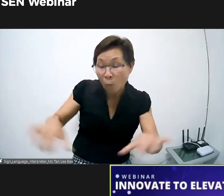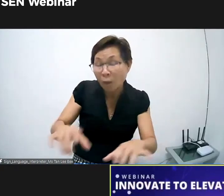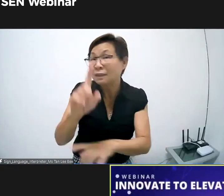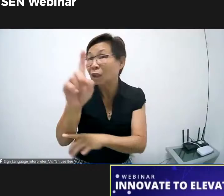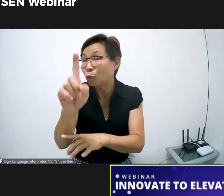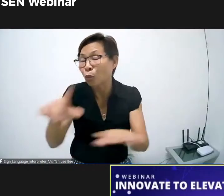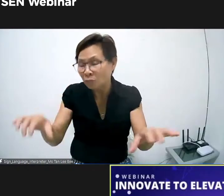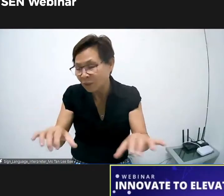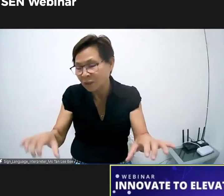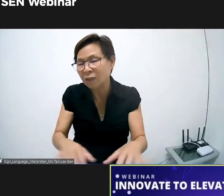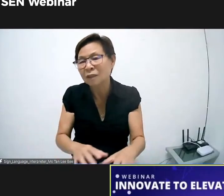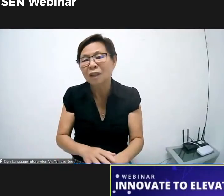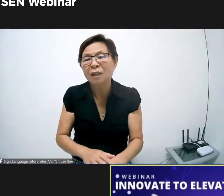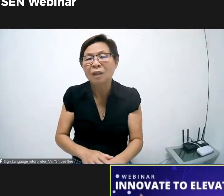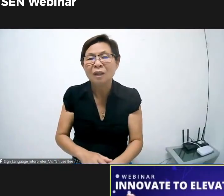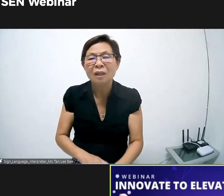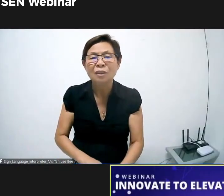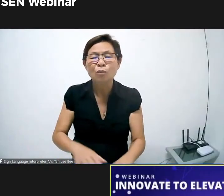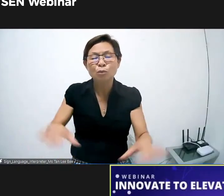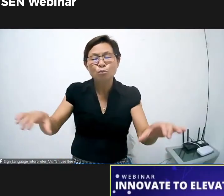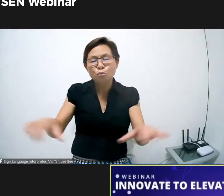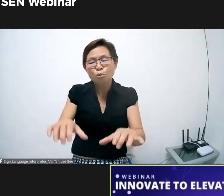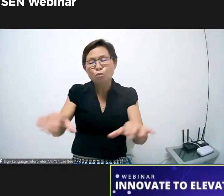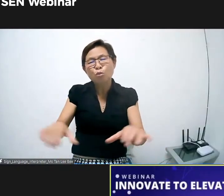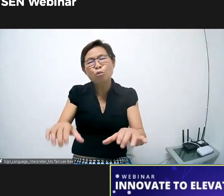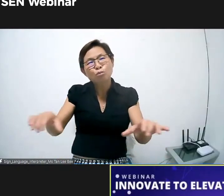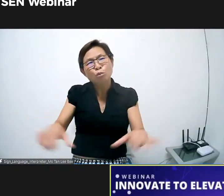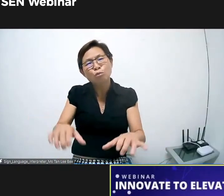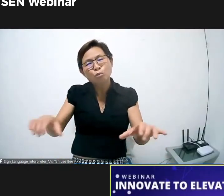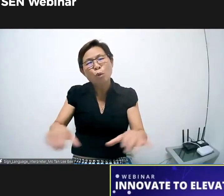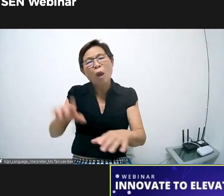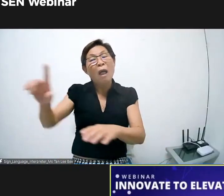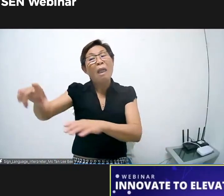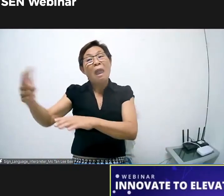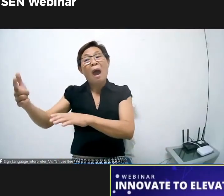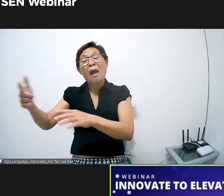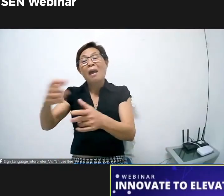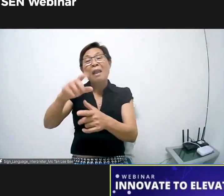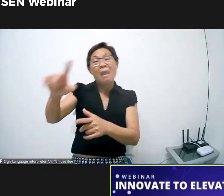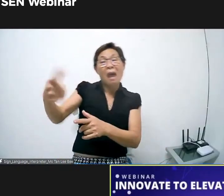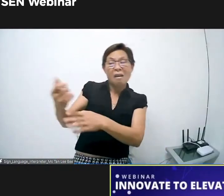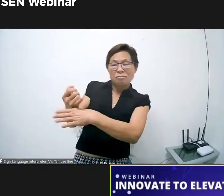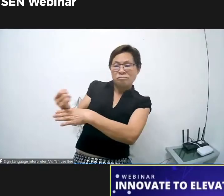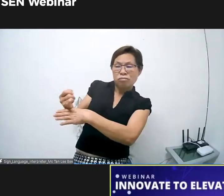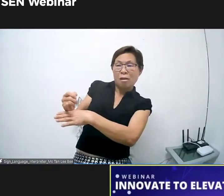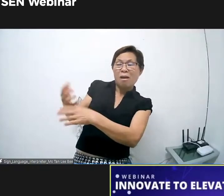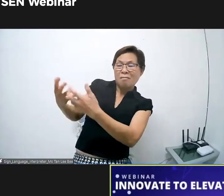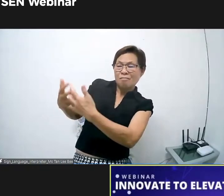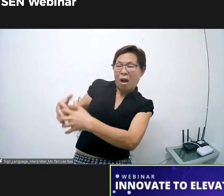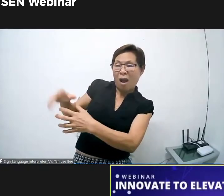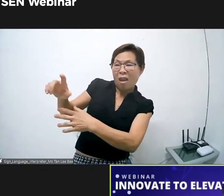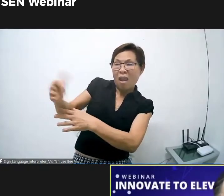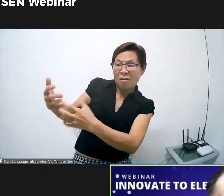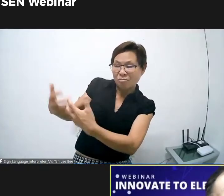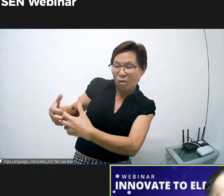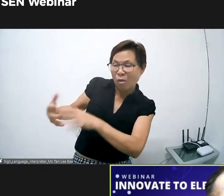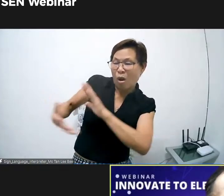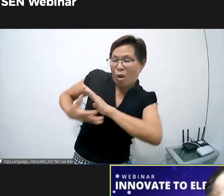it. They will cover it in the way where other parties or other industries cannot replicate